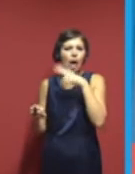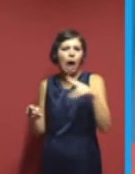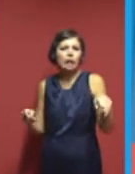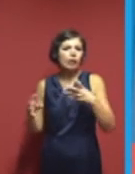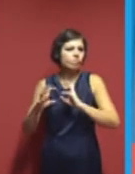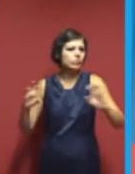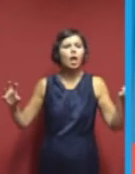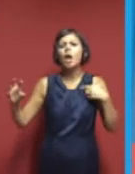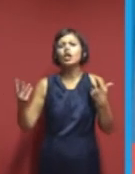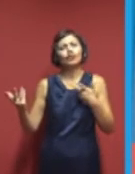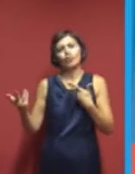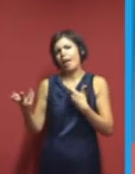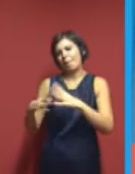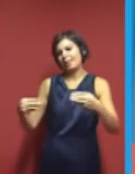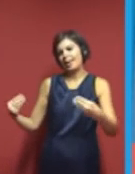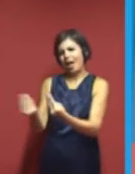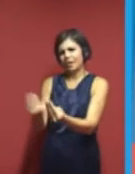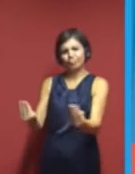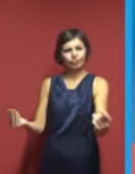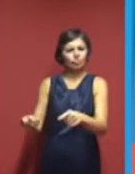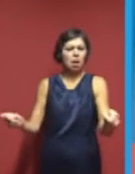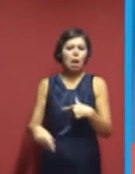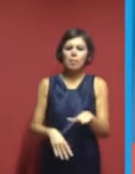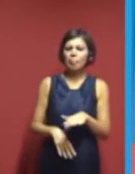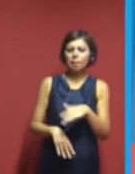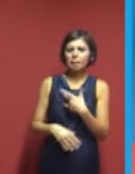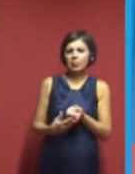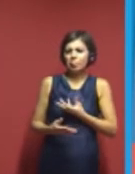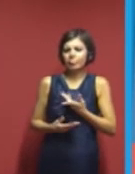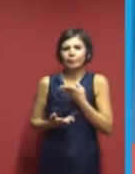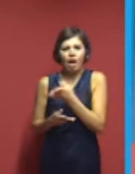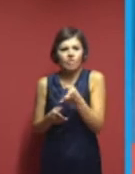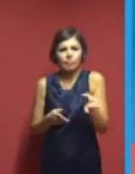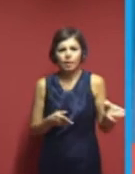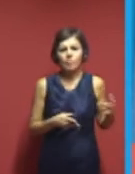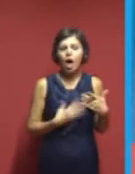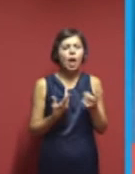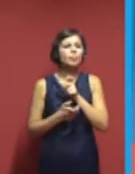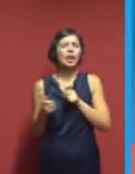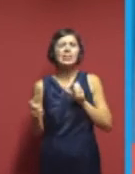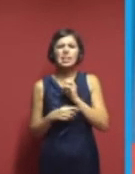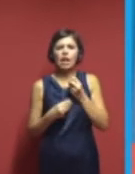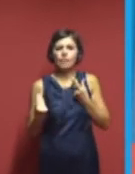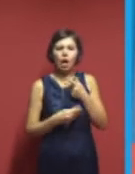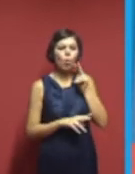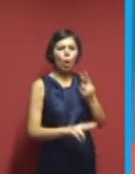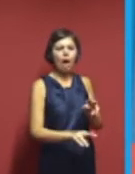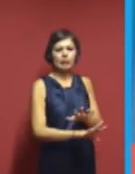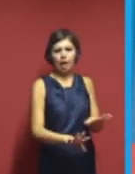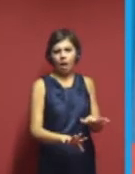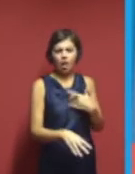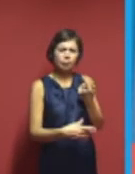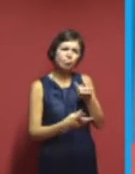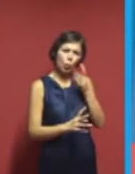from. And teachers are seen mainly as observers rather than what we would typically think of as a teacher. And Montessori's